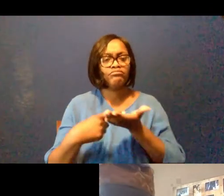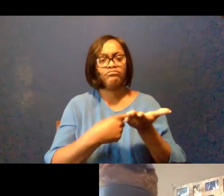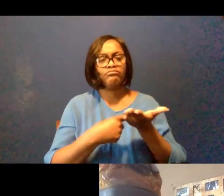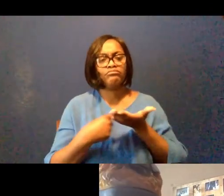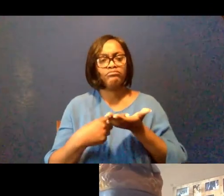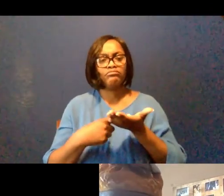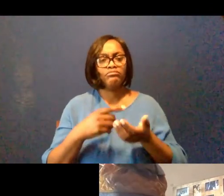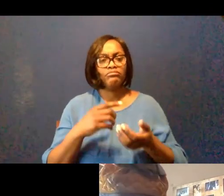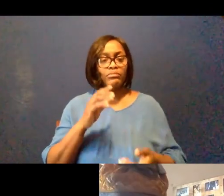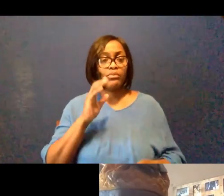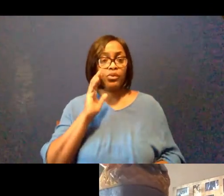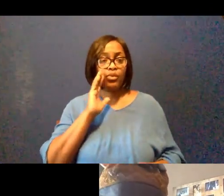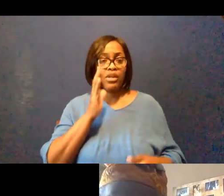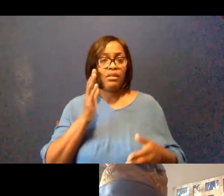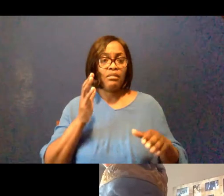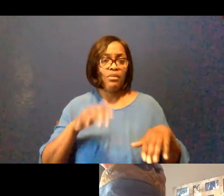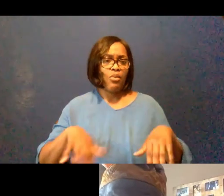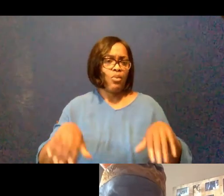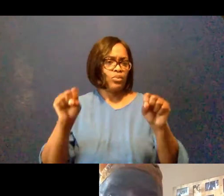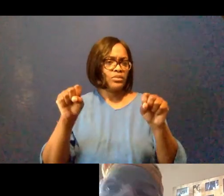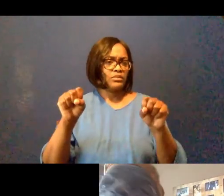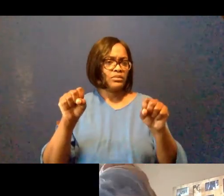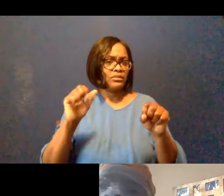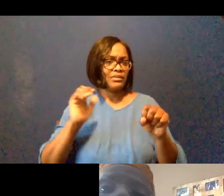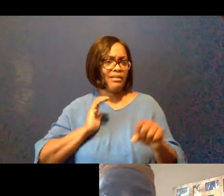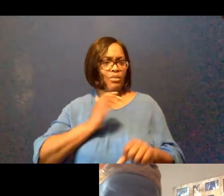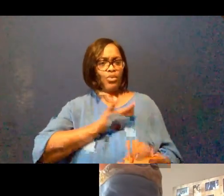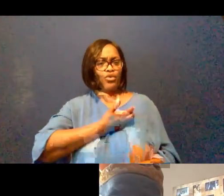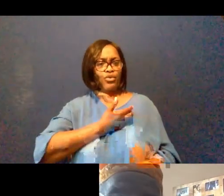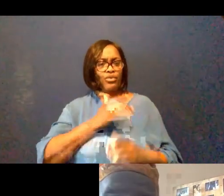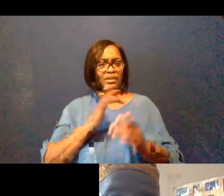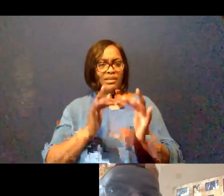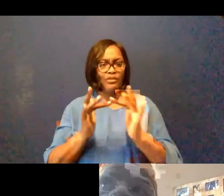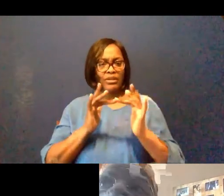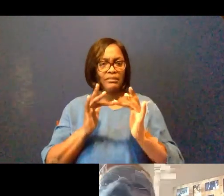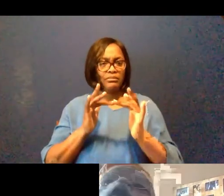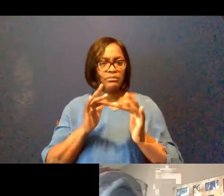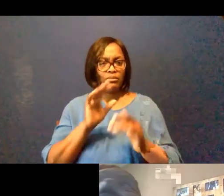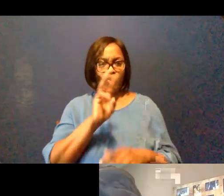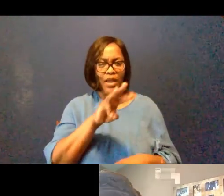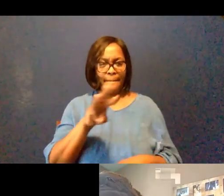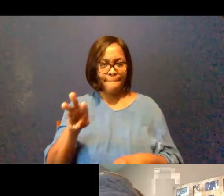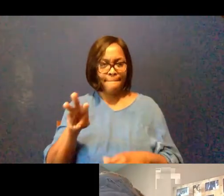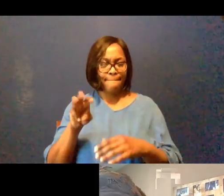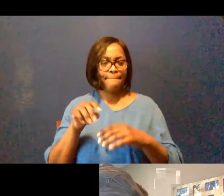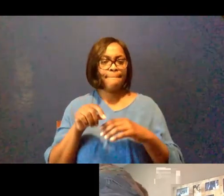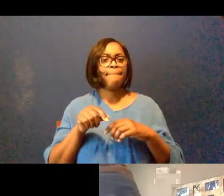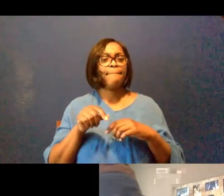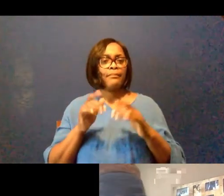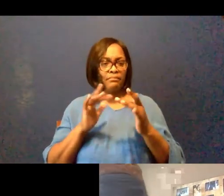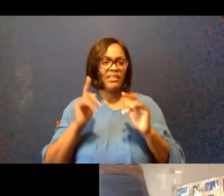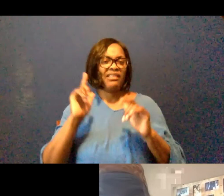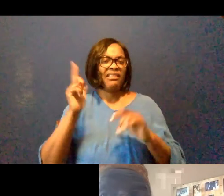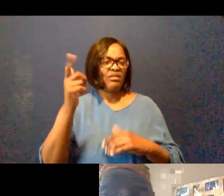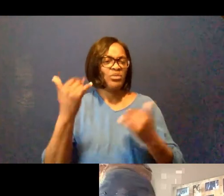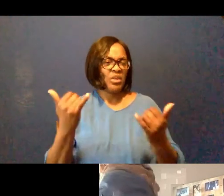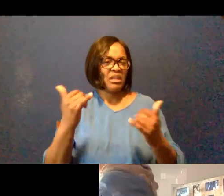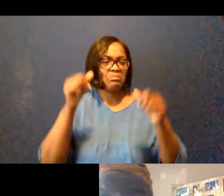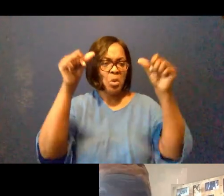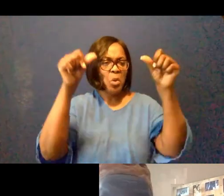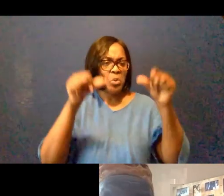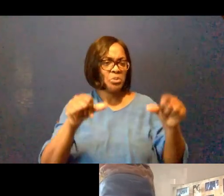parents that have disabled children. Oh, perfect.